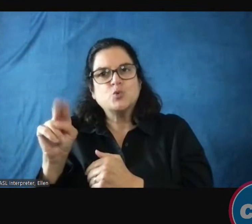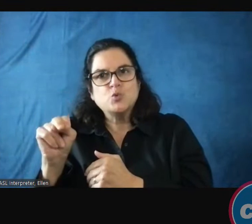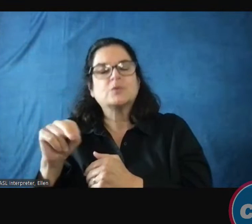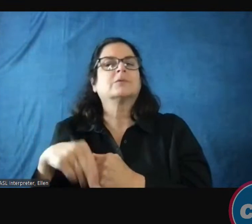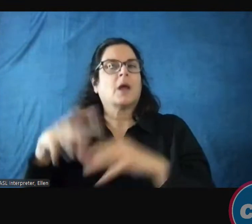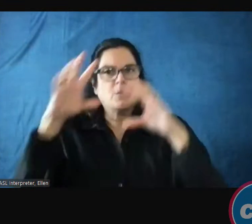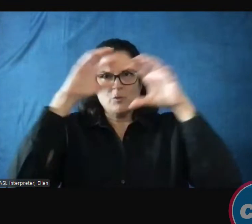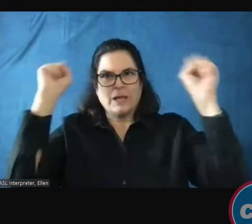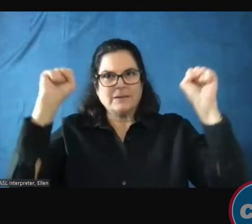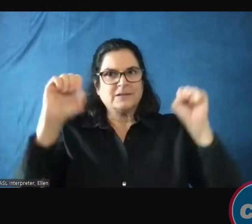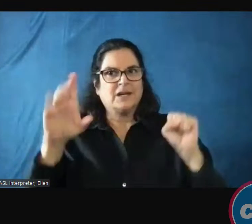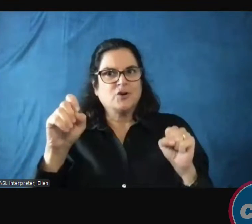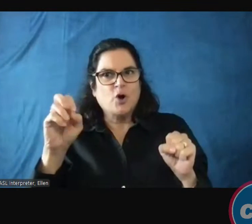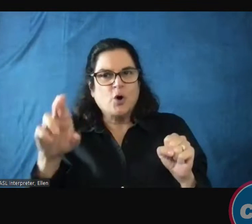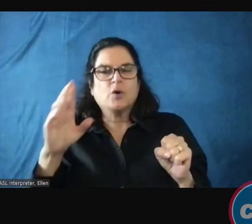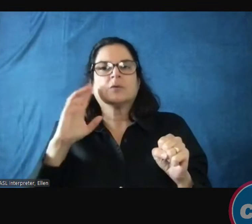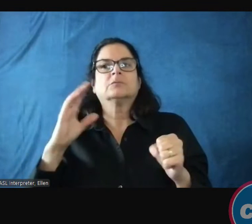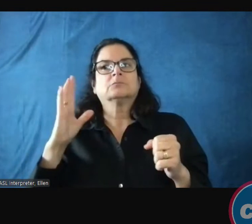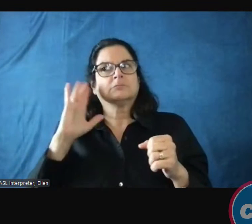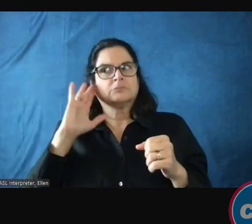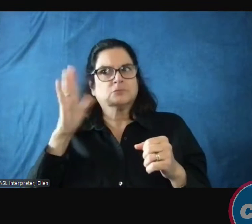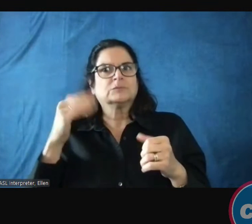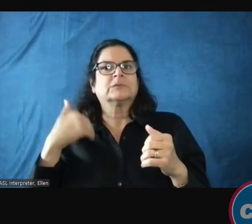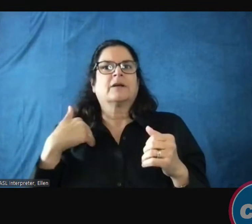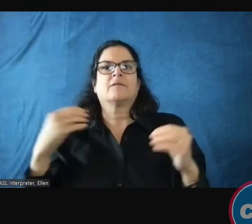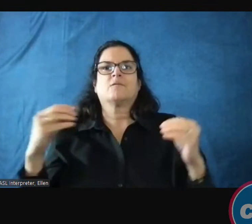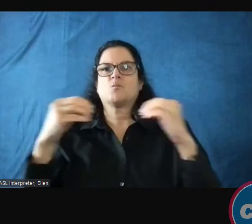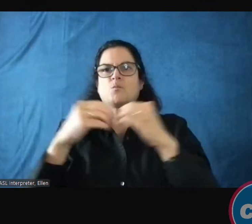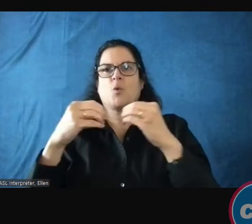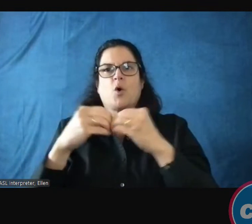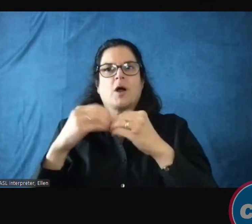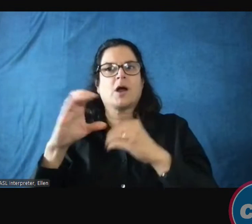more capacity for CTA to be able to develop